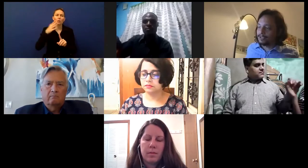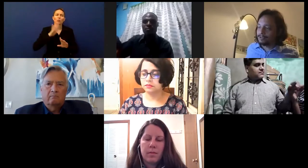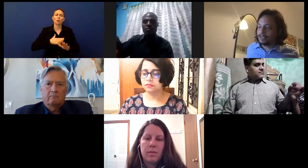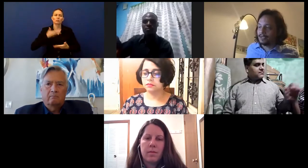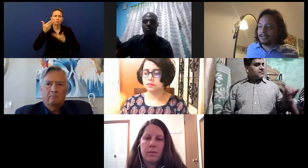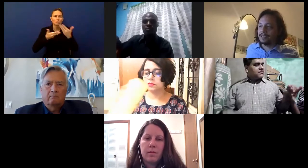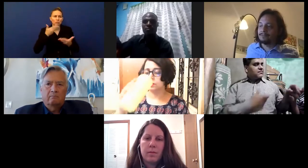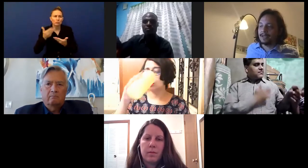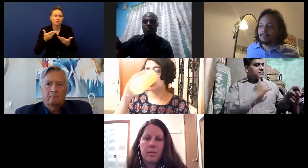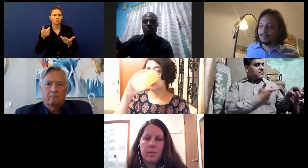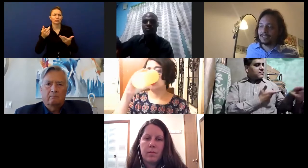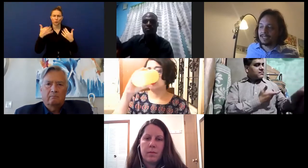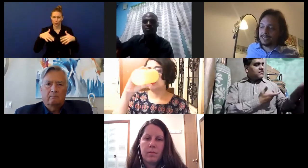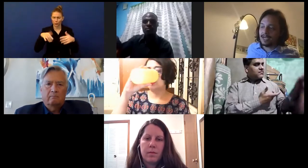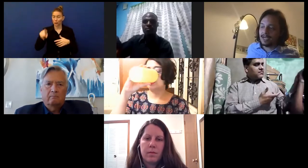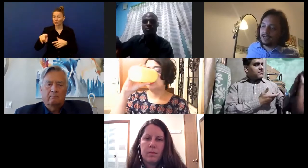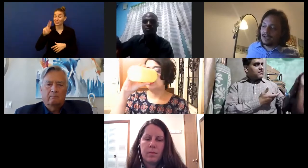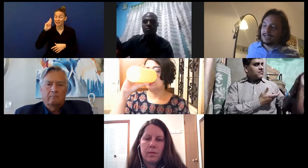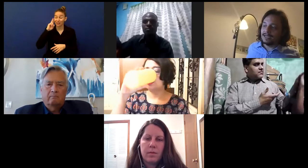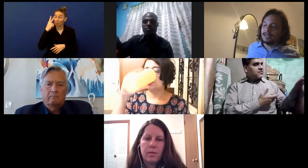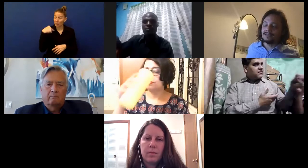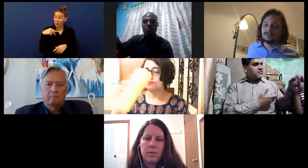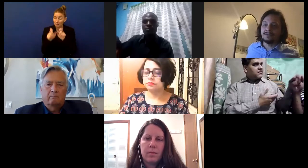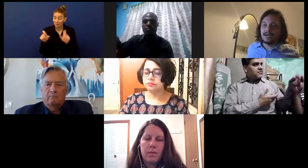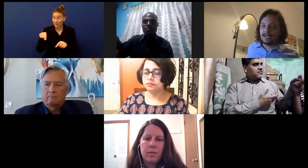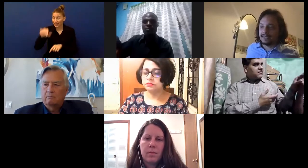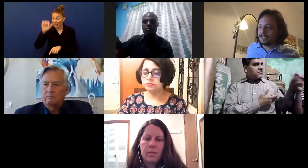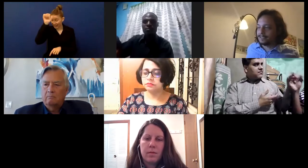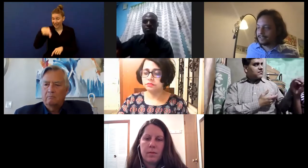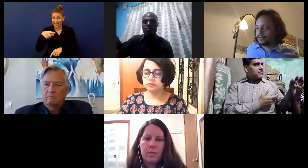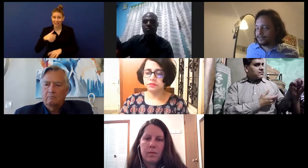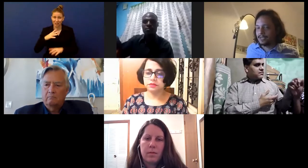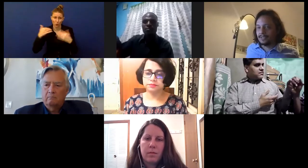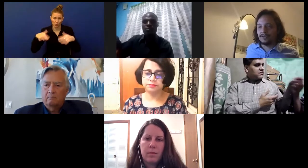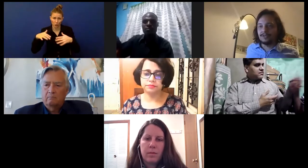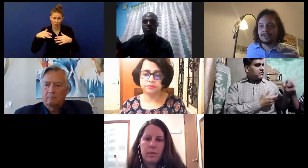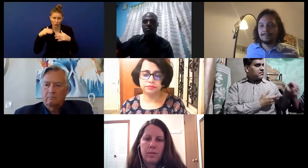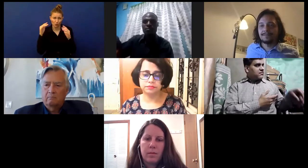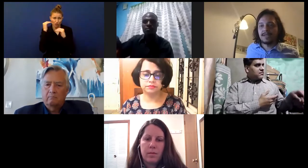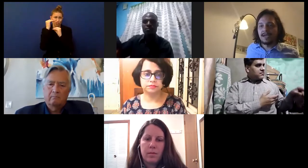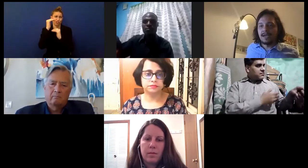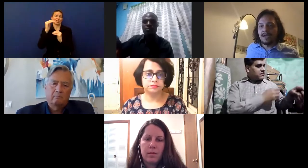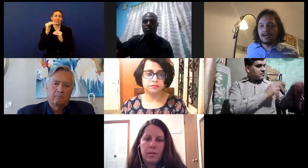how restricted are deafblind people in India and linked to access to technology.